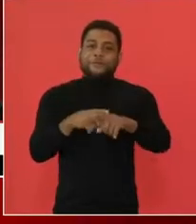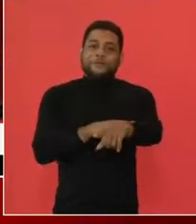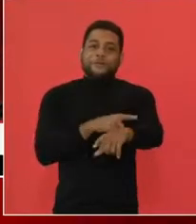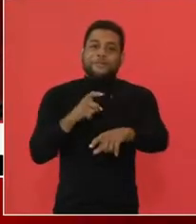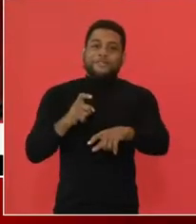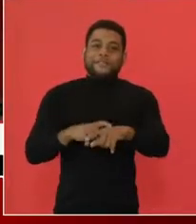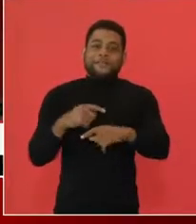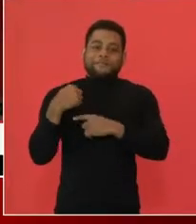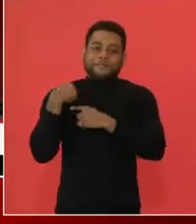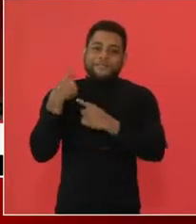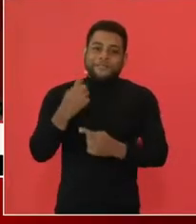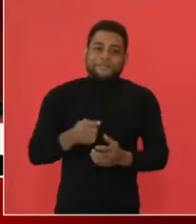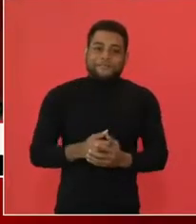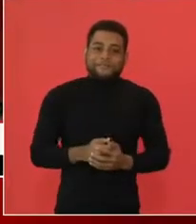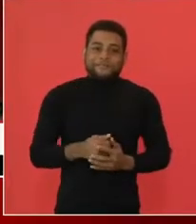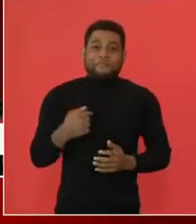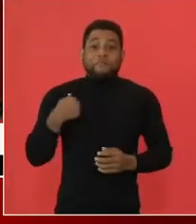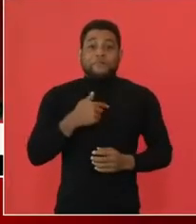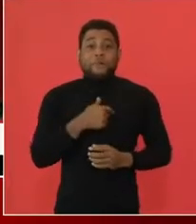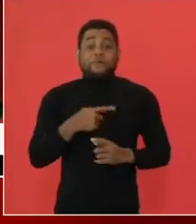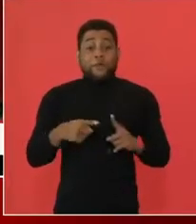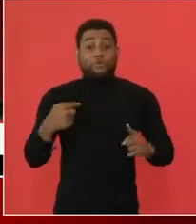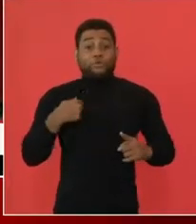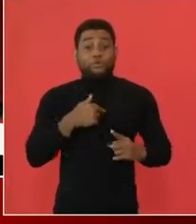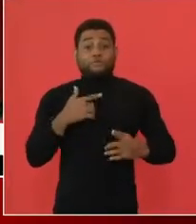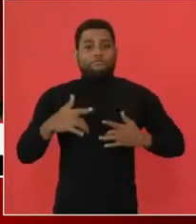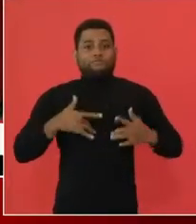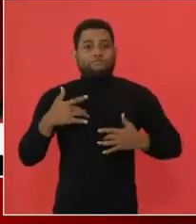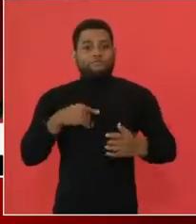I'm also super, super excited that our mayor is here.